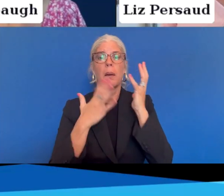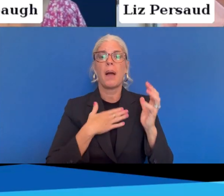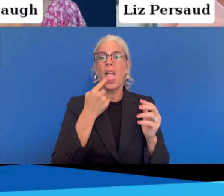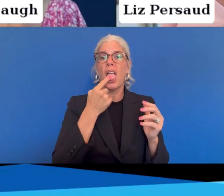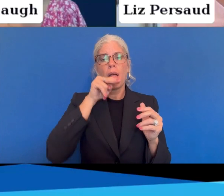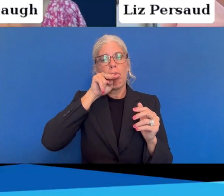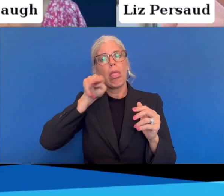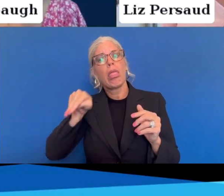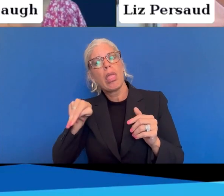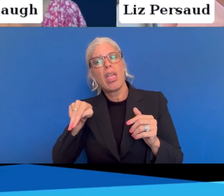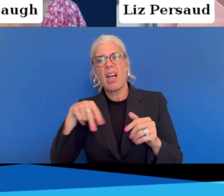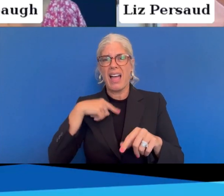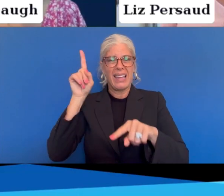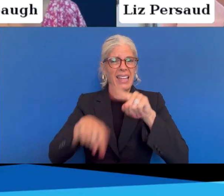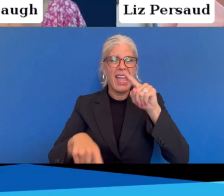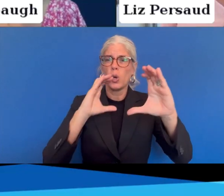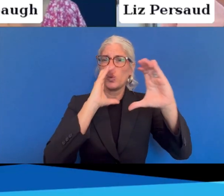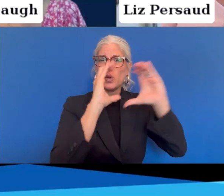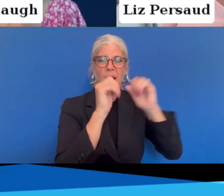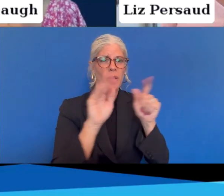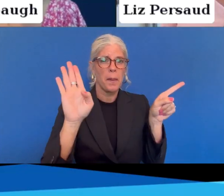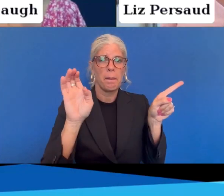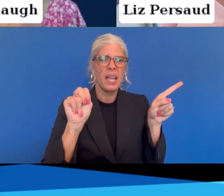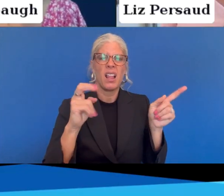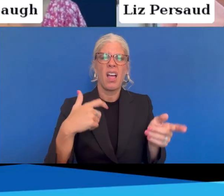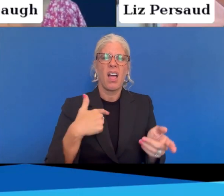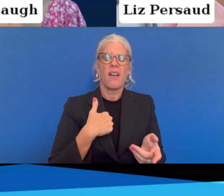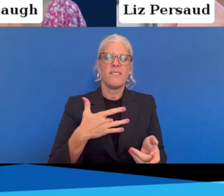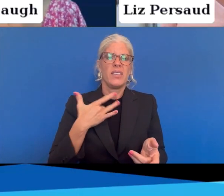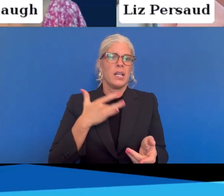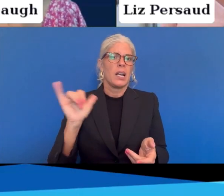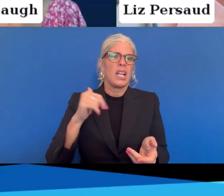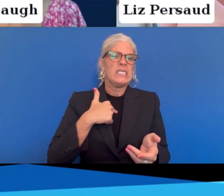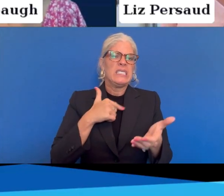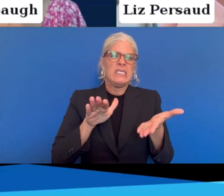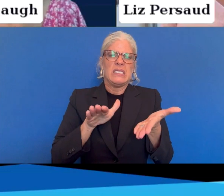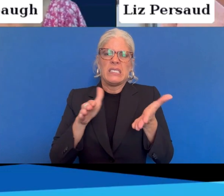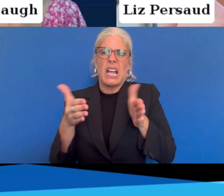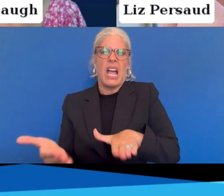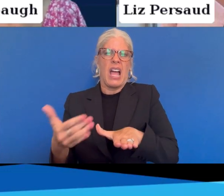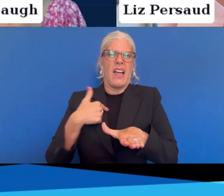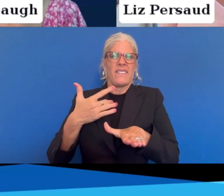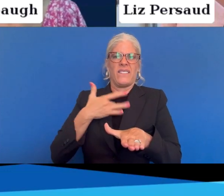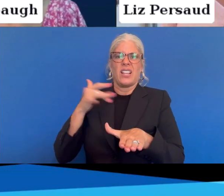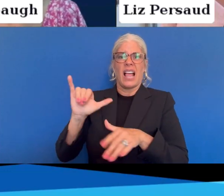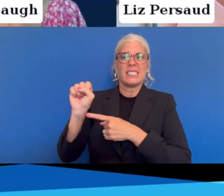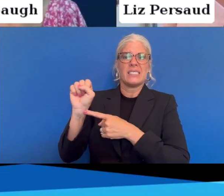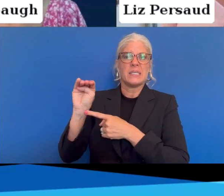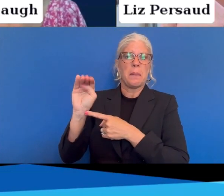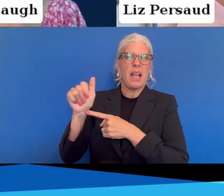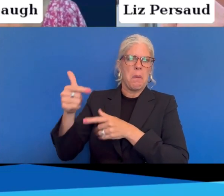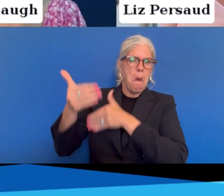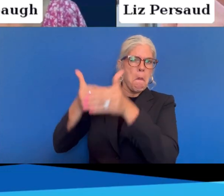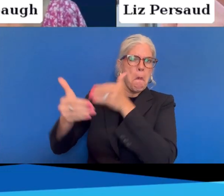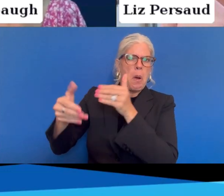increased the weakness in my body. My face was drooping and my tongue was basically hanging out of my mouth, and I couldn't communicate